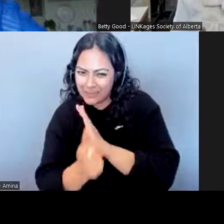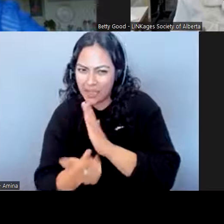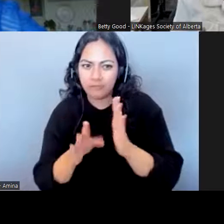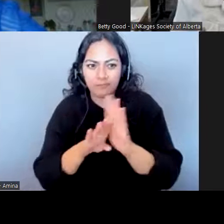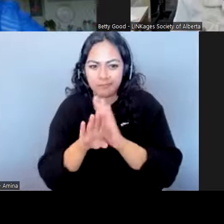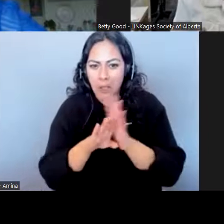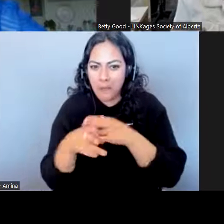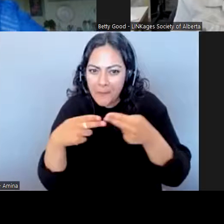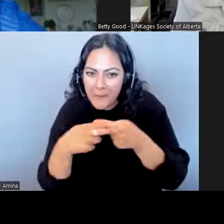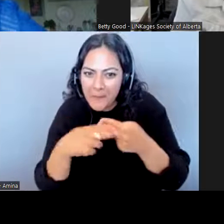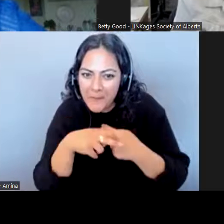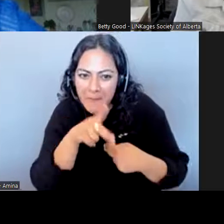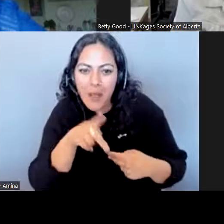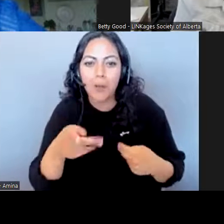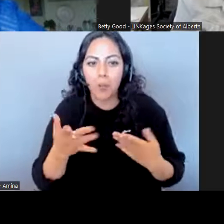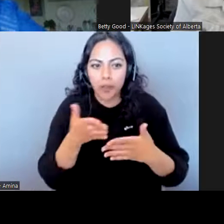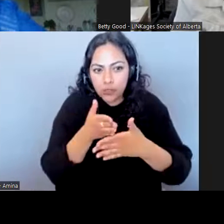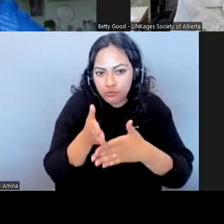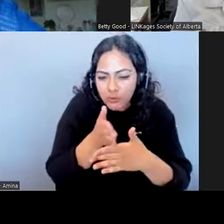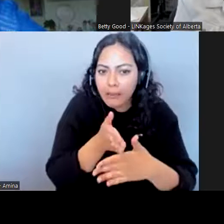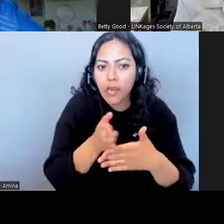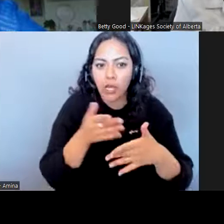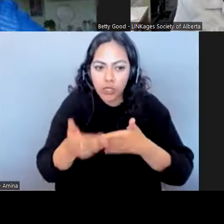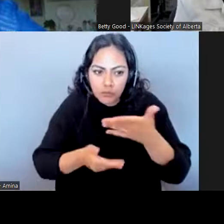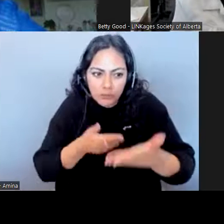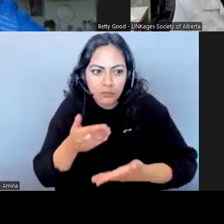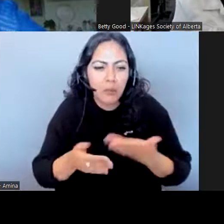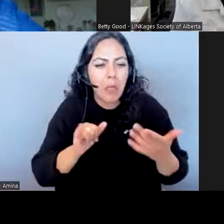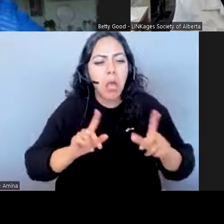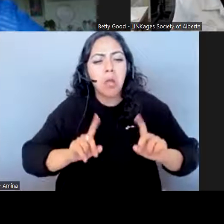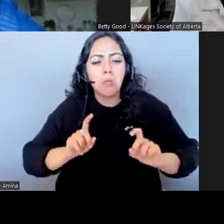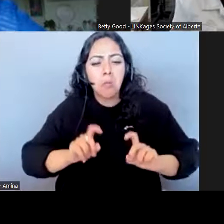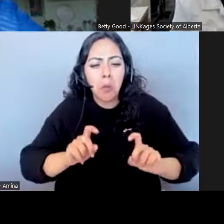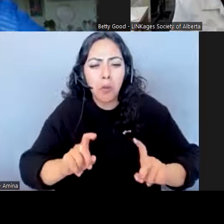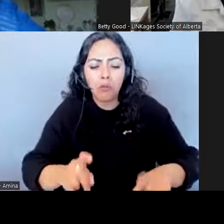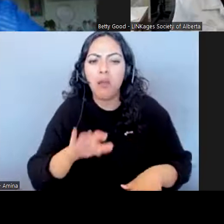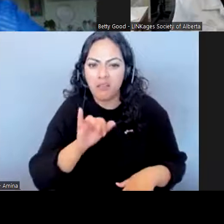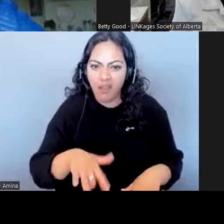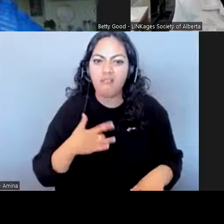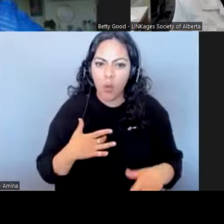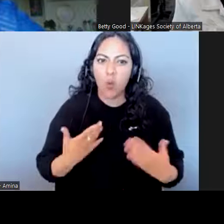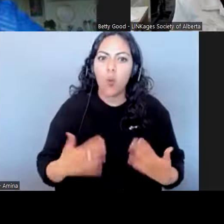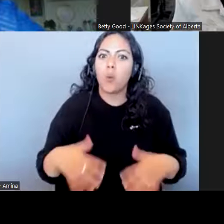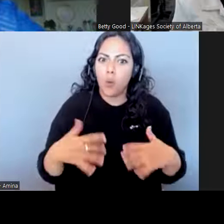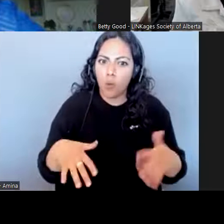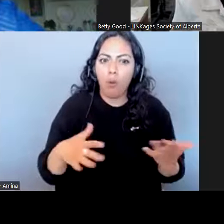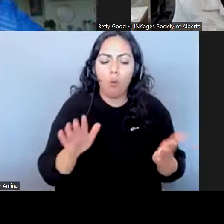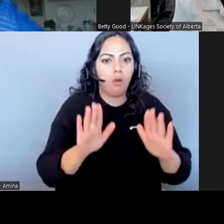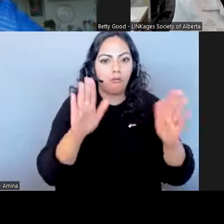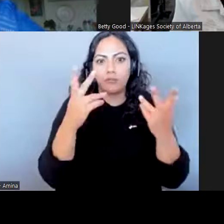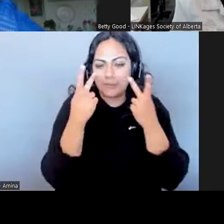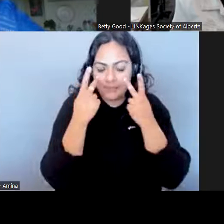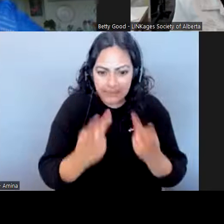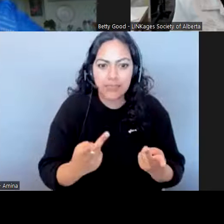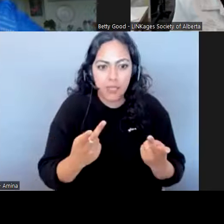sharing them. And so that's been really rewarding and really wonderful to see. Another